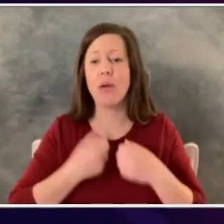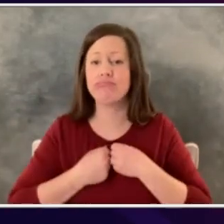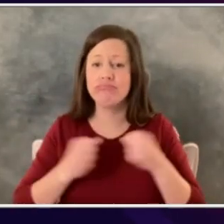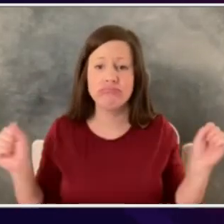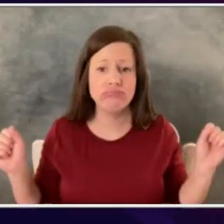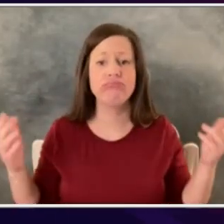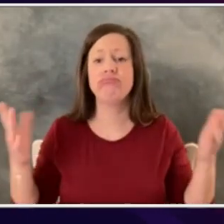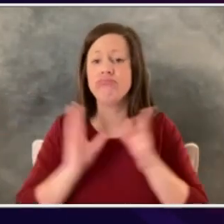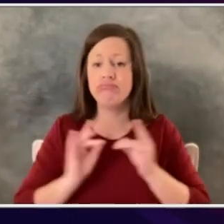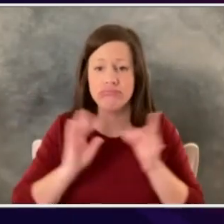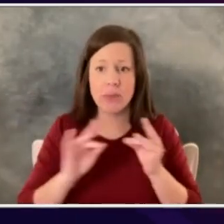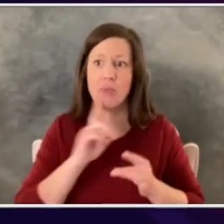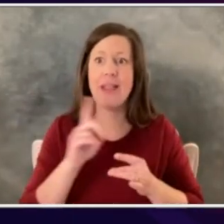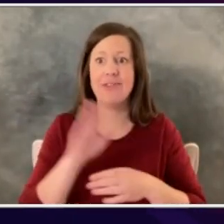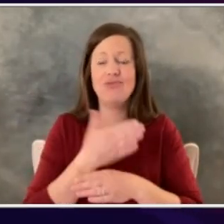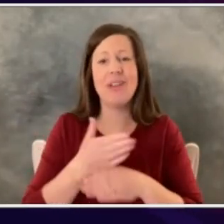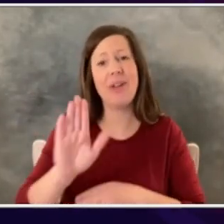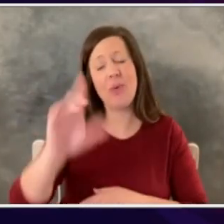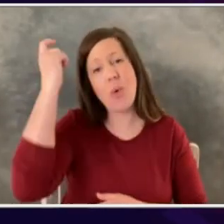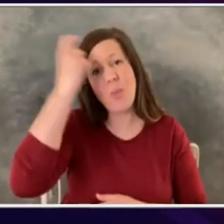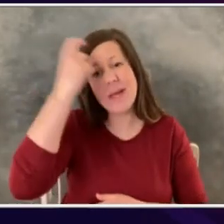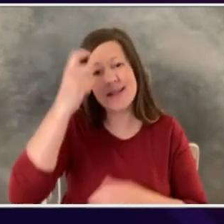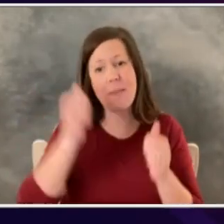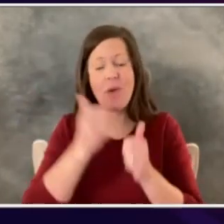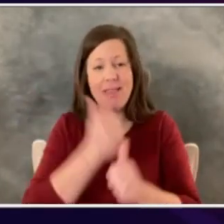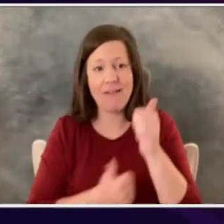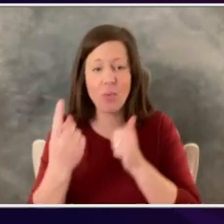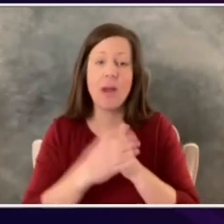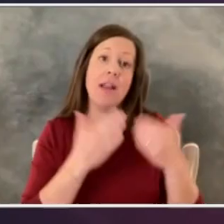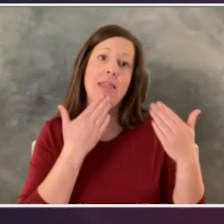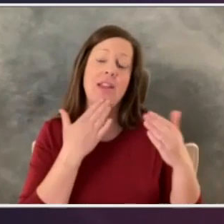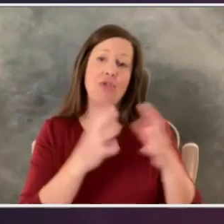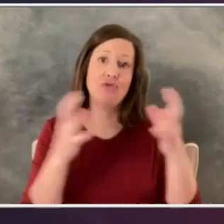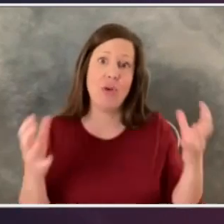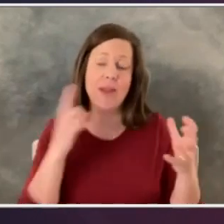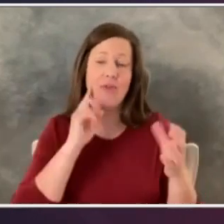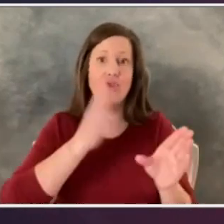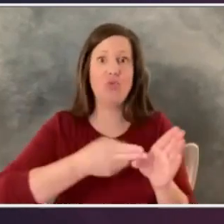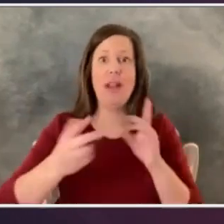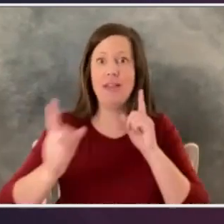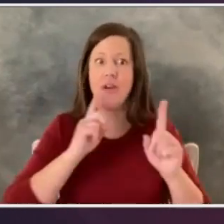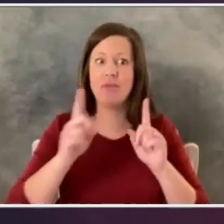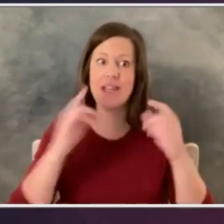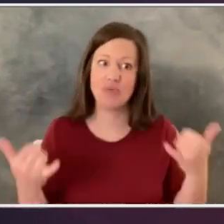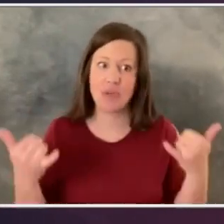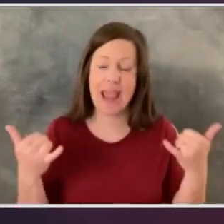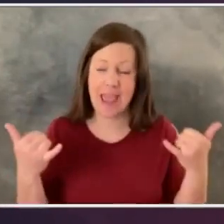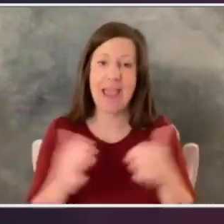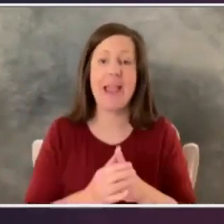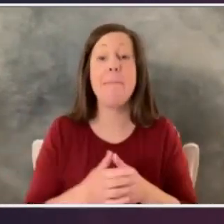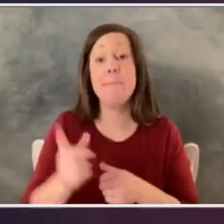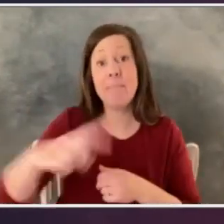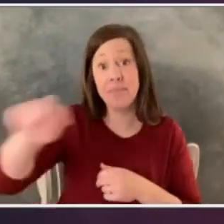wisdom with everyone who's going to see this program. And thank you so much for joining the conversation today. To our viewers, if you would like to